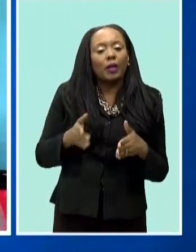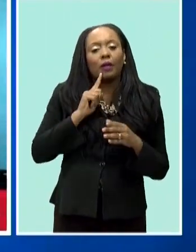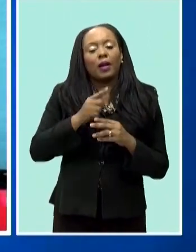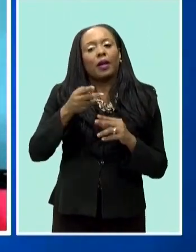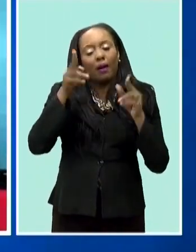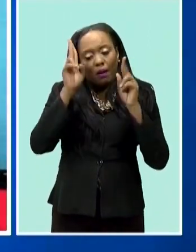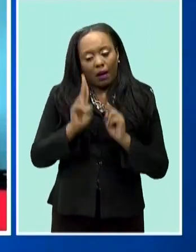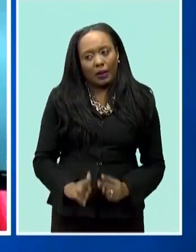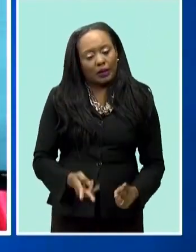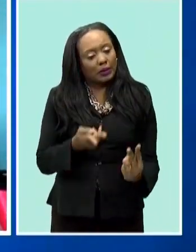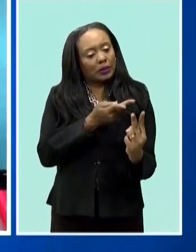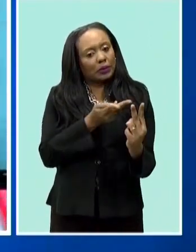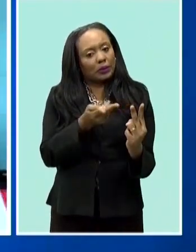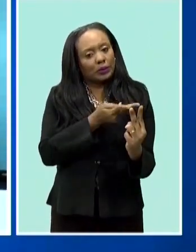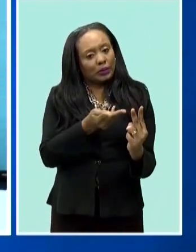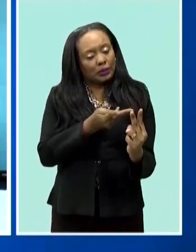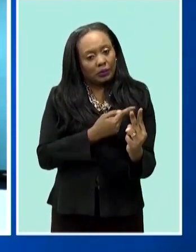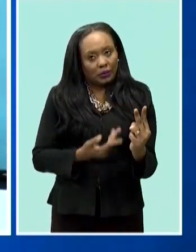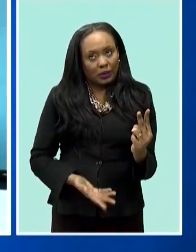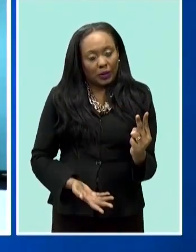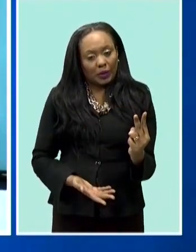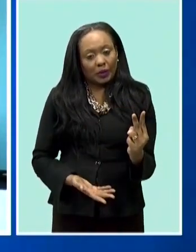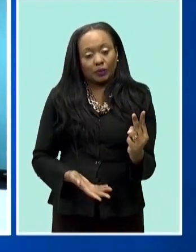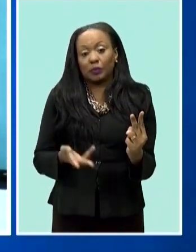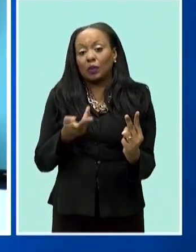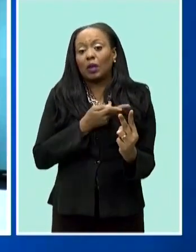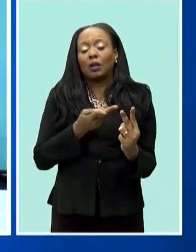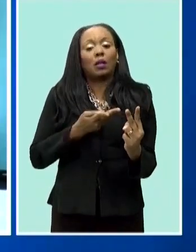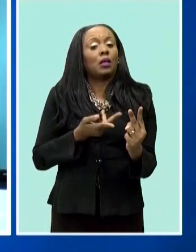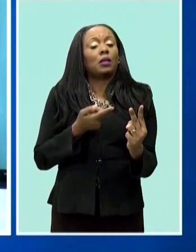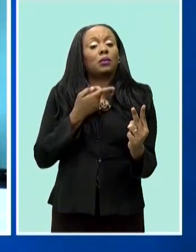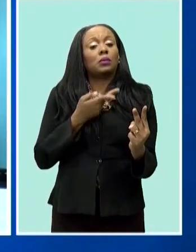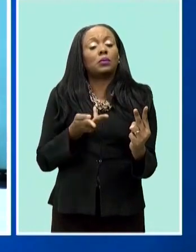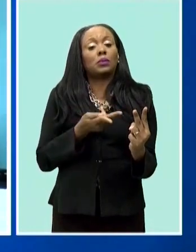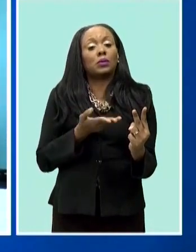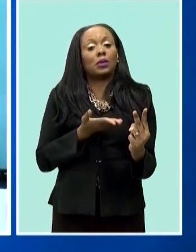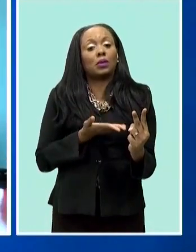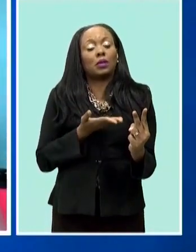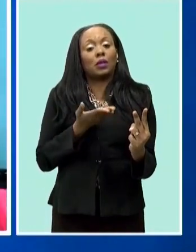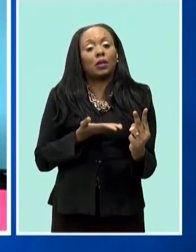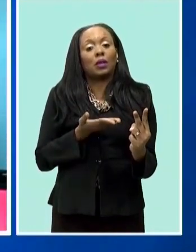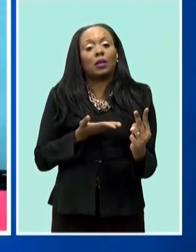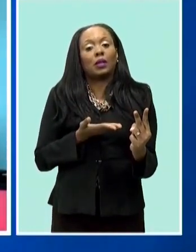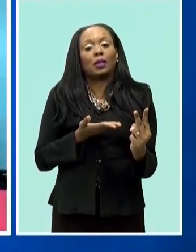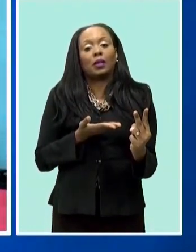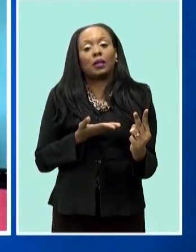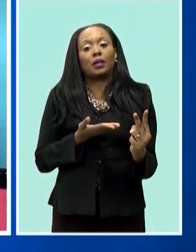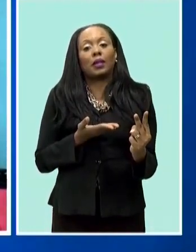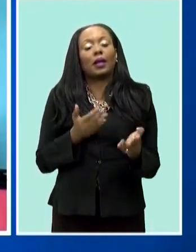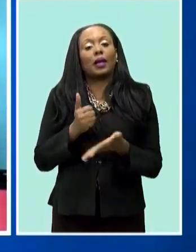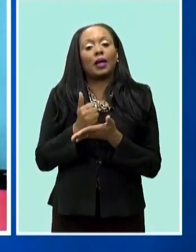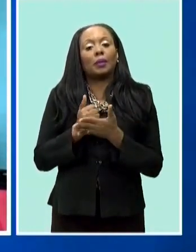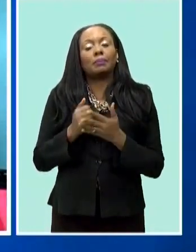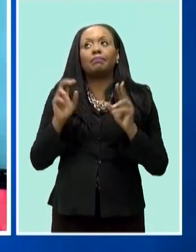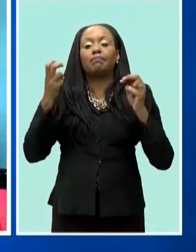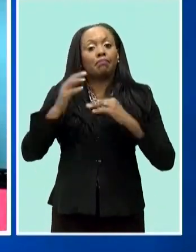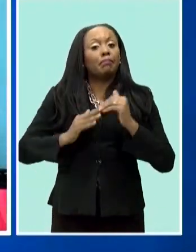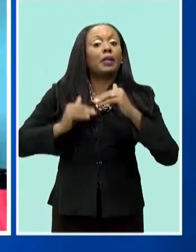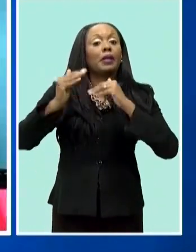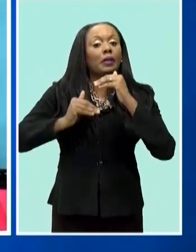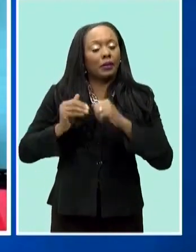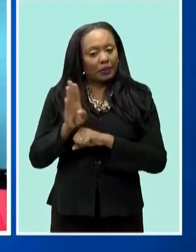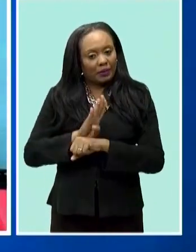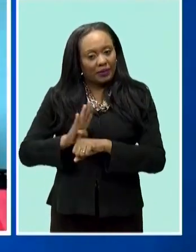gentlemen. Both of them must be regarded as builders of Barbados.